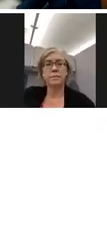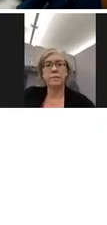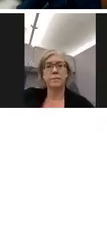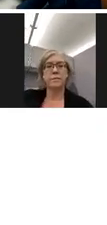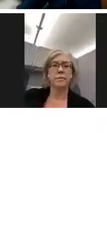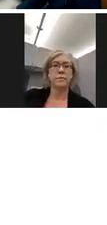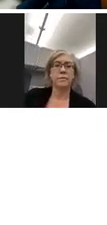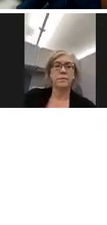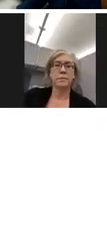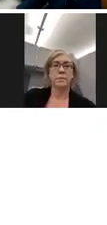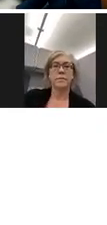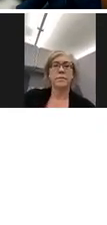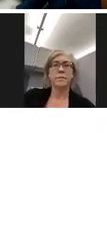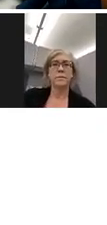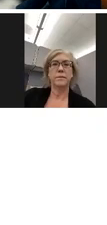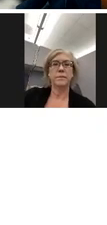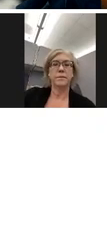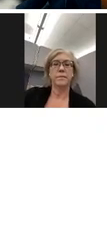will do